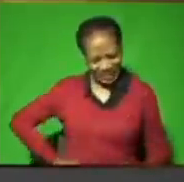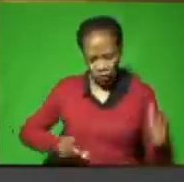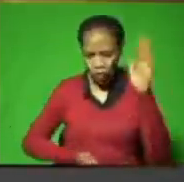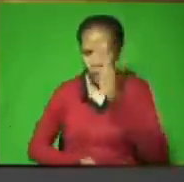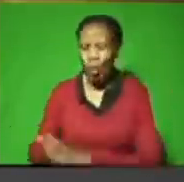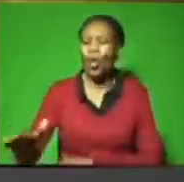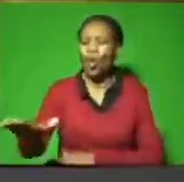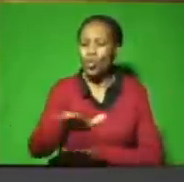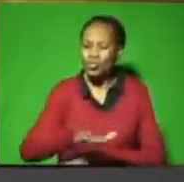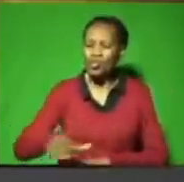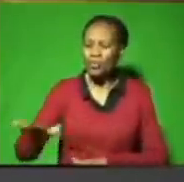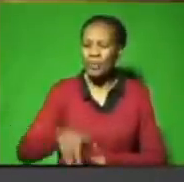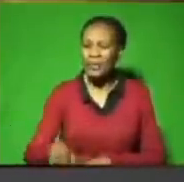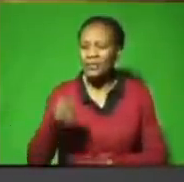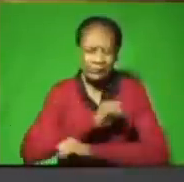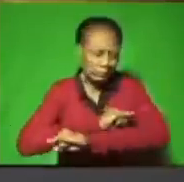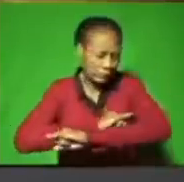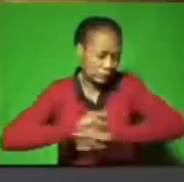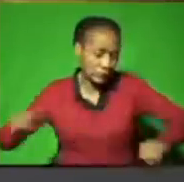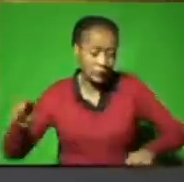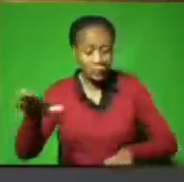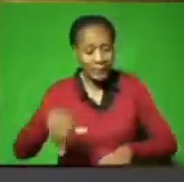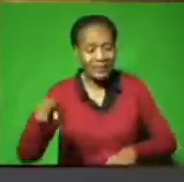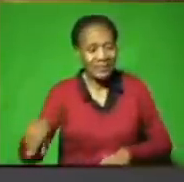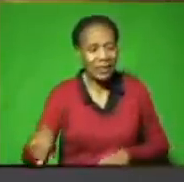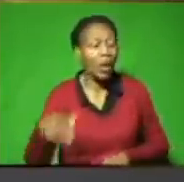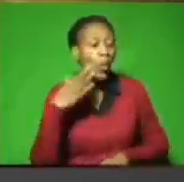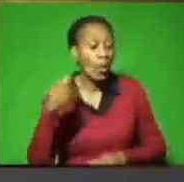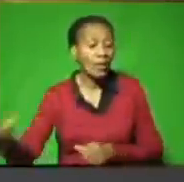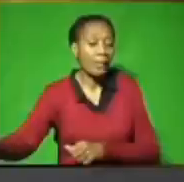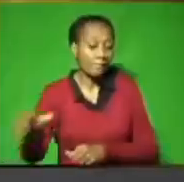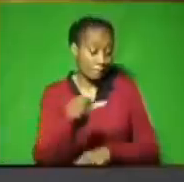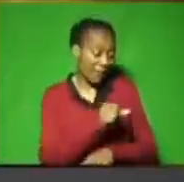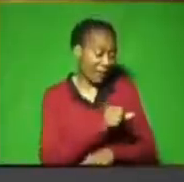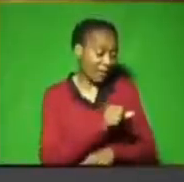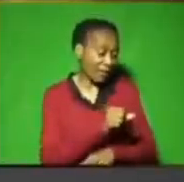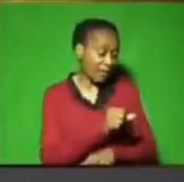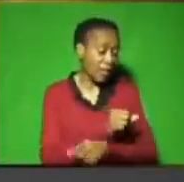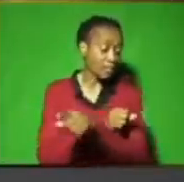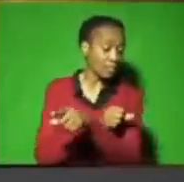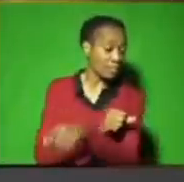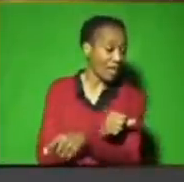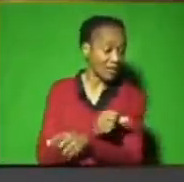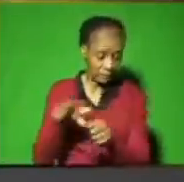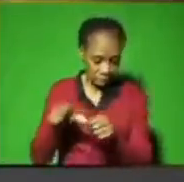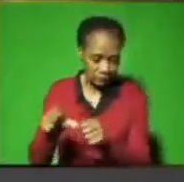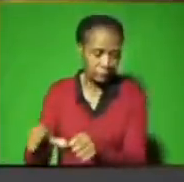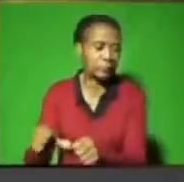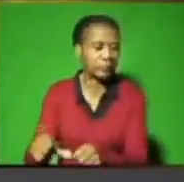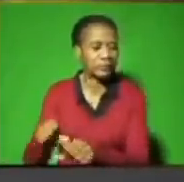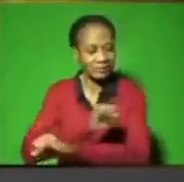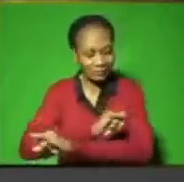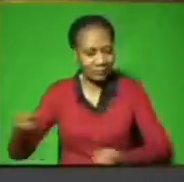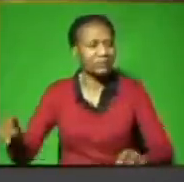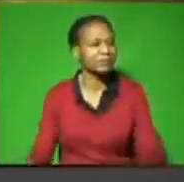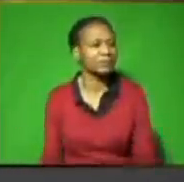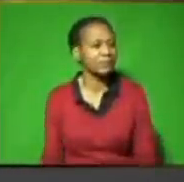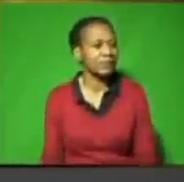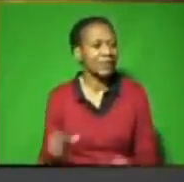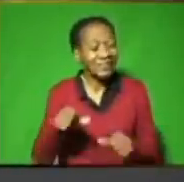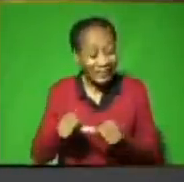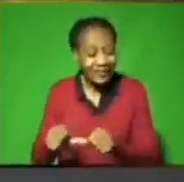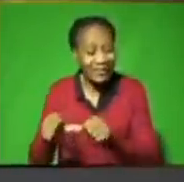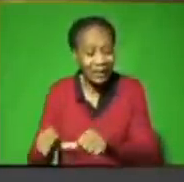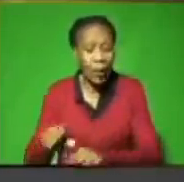and find a crisis, and when he comes out of that place, the crisis remains? It doesn't only remain,